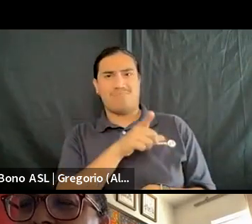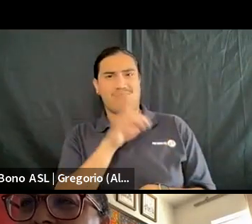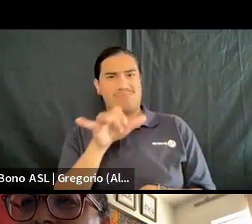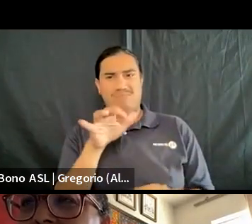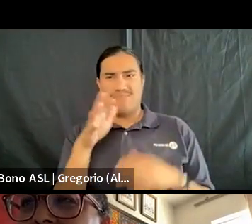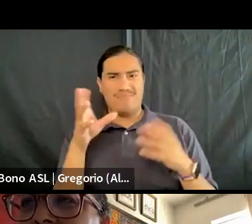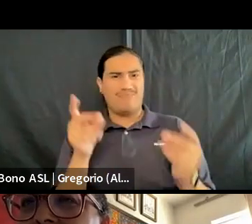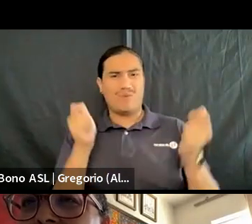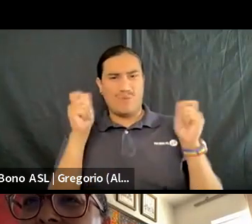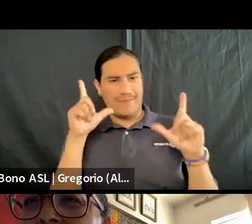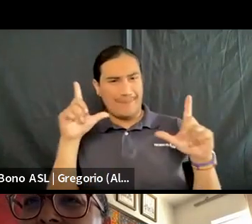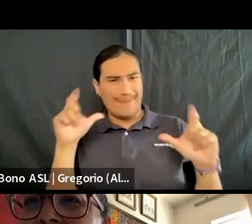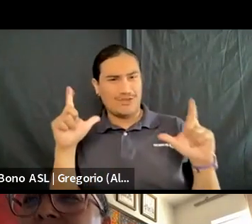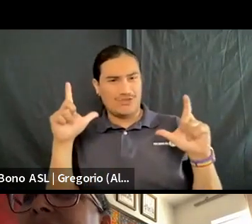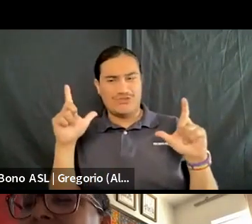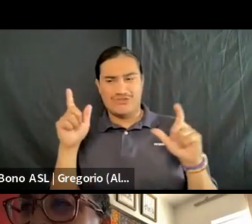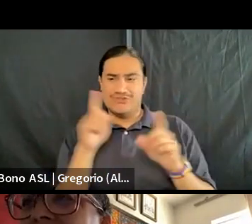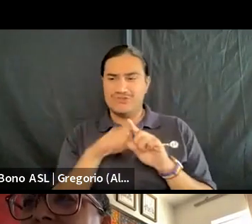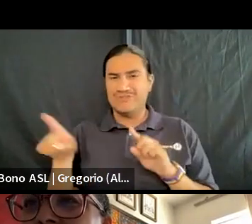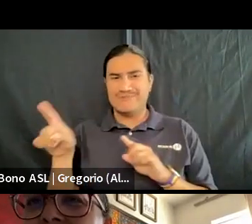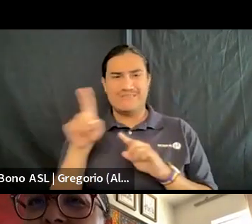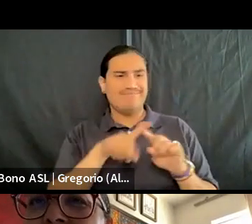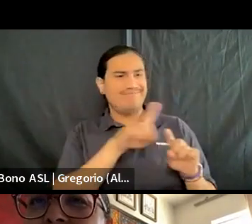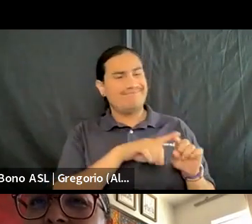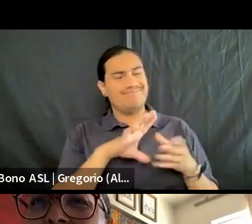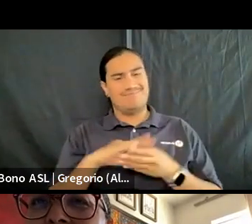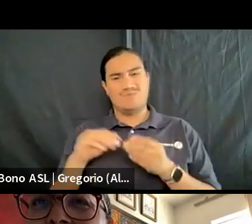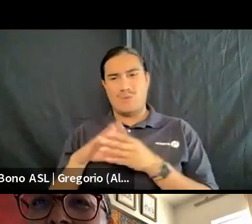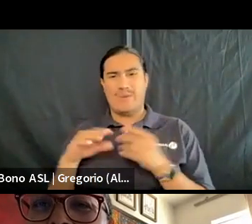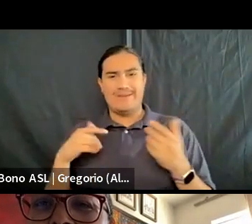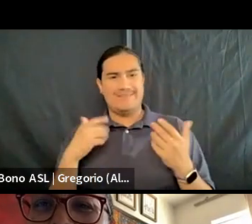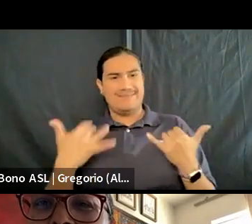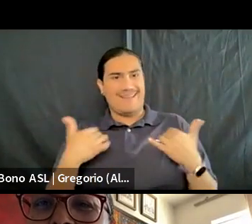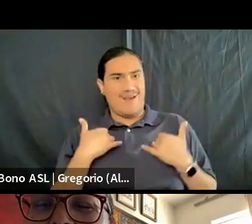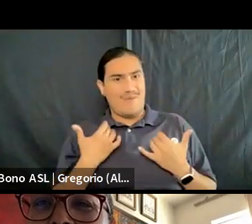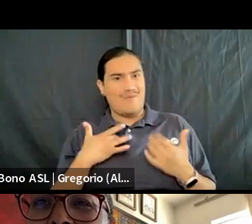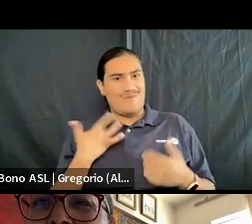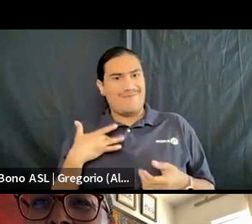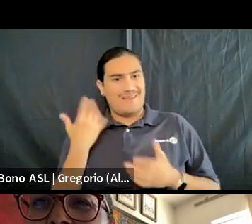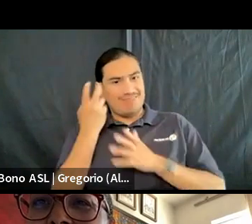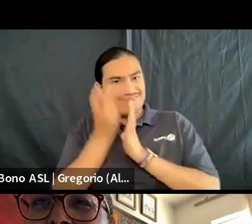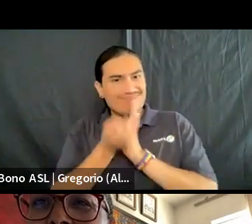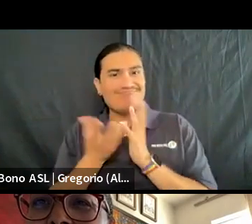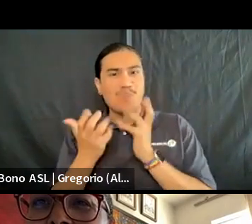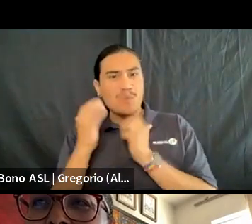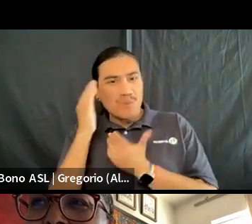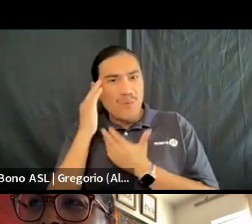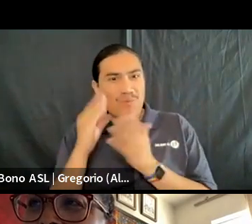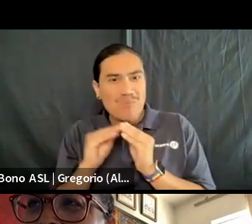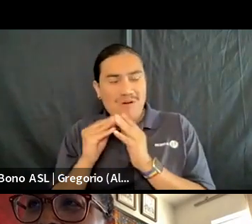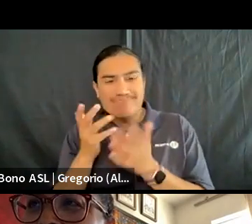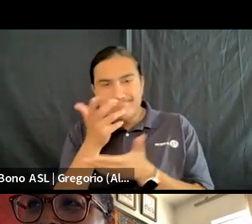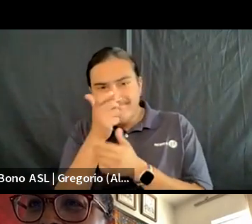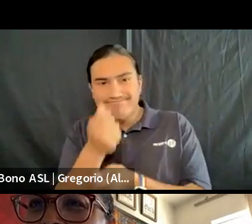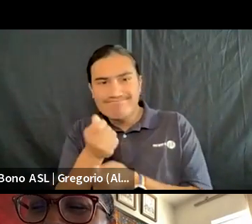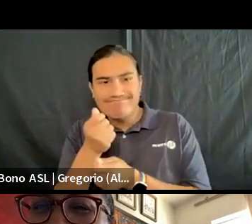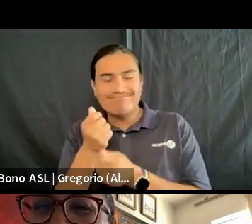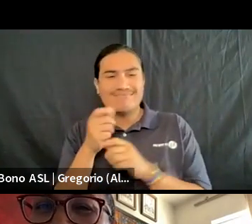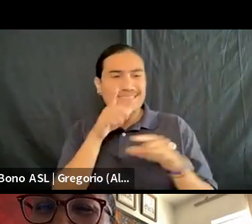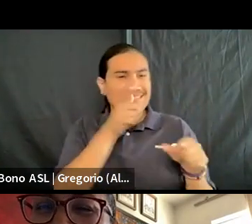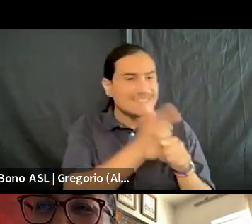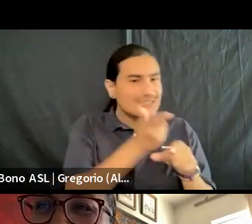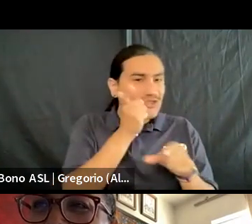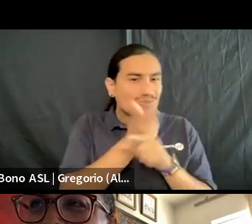snapshots of stories that, I'm invested in the sister relationship